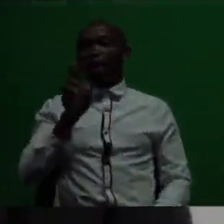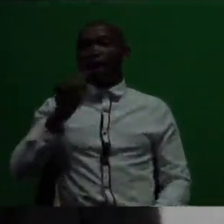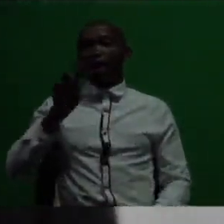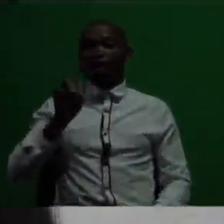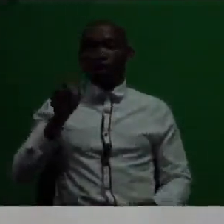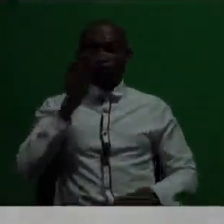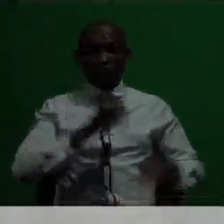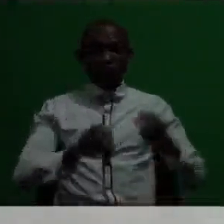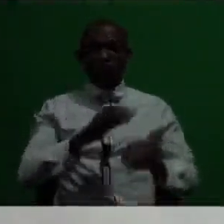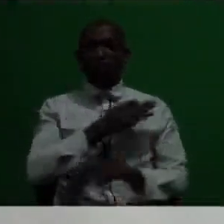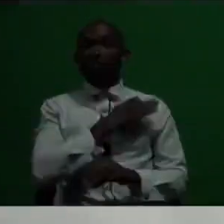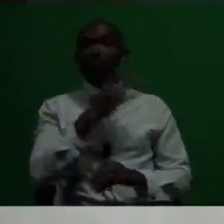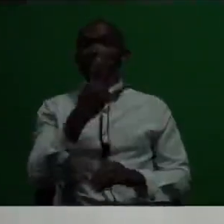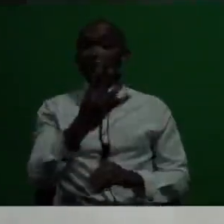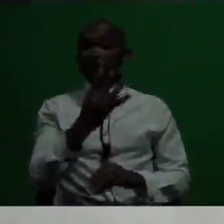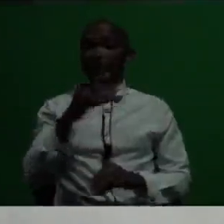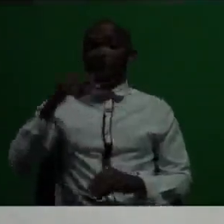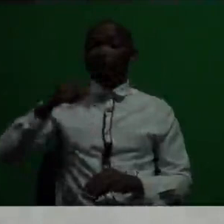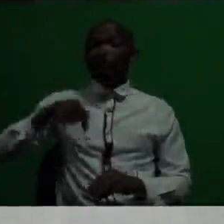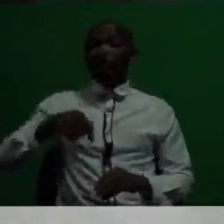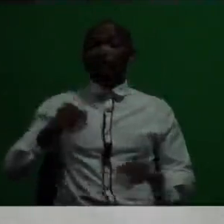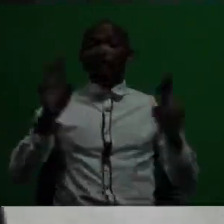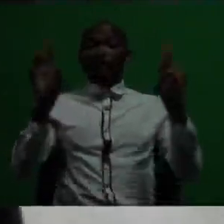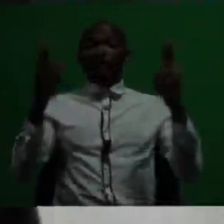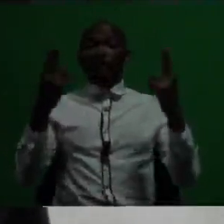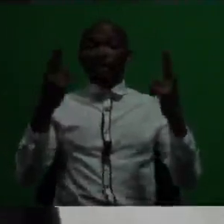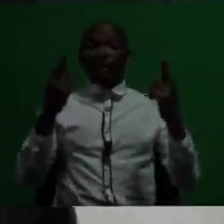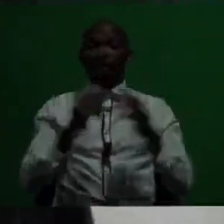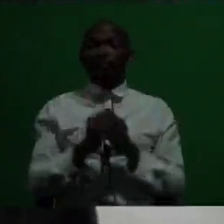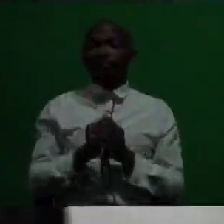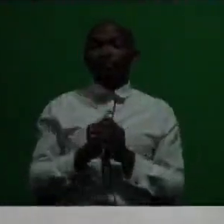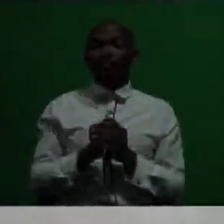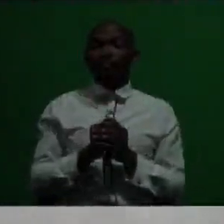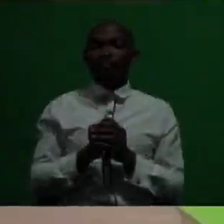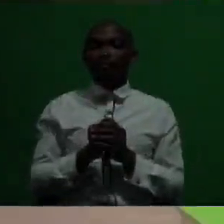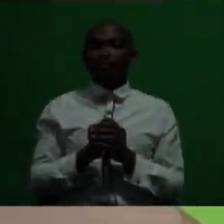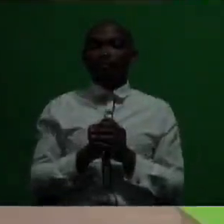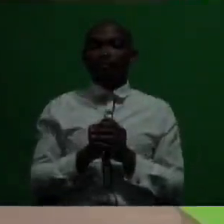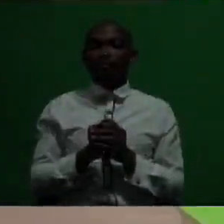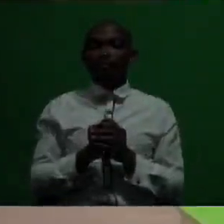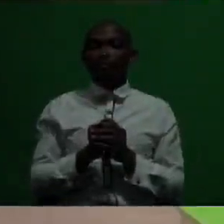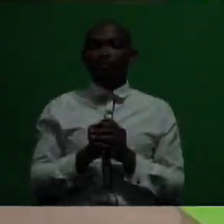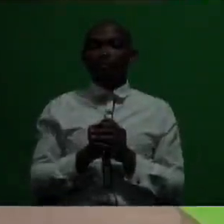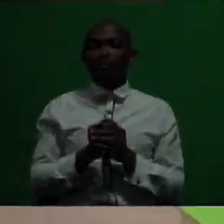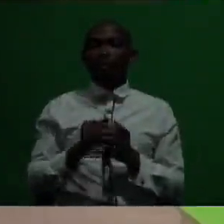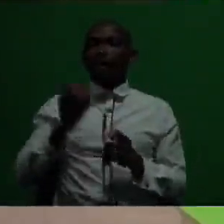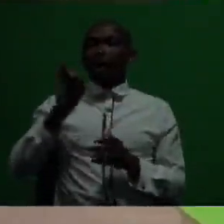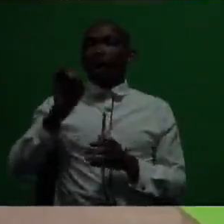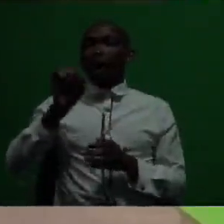chemistry from 4, and our today's lesson will be